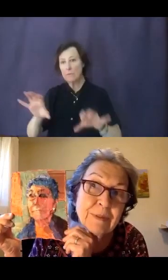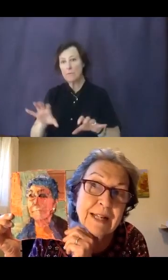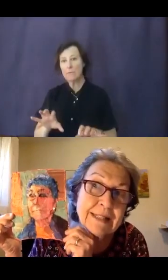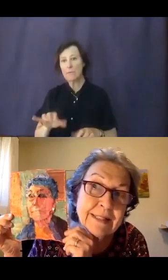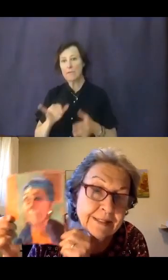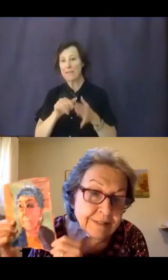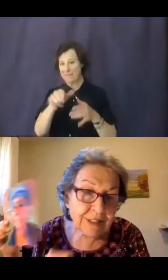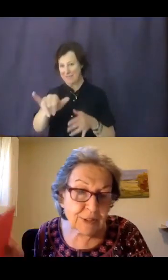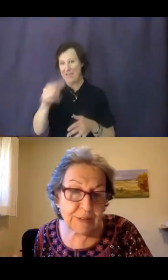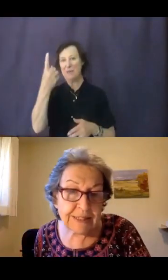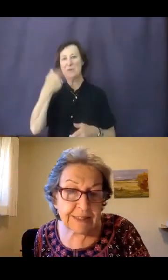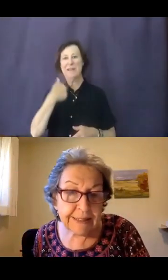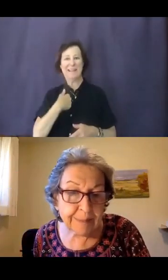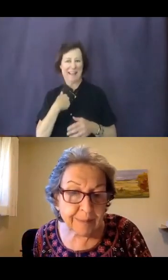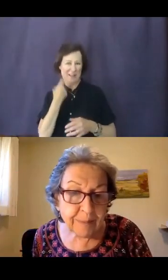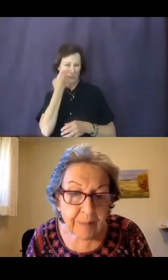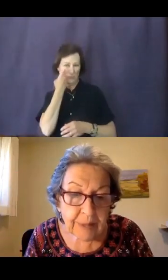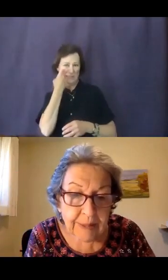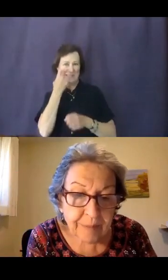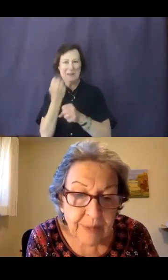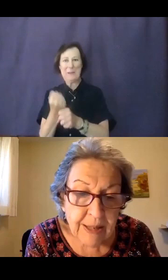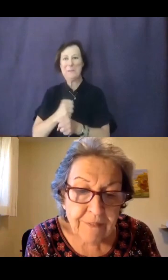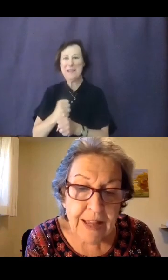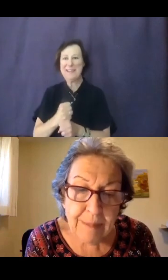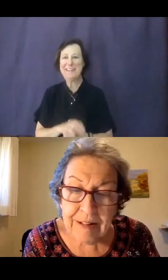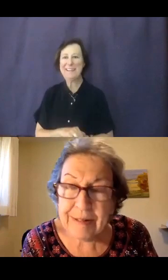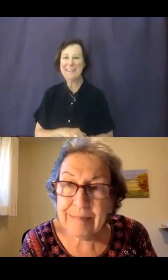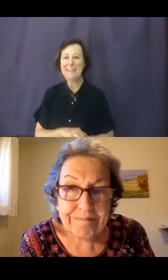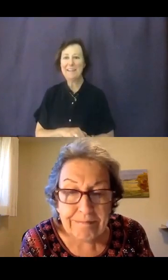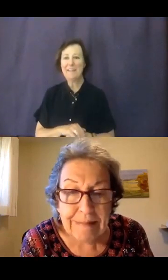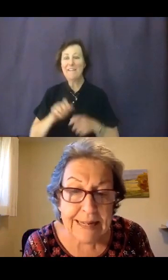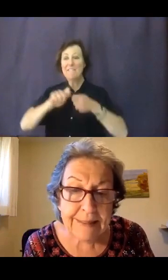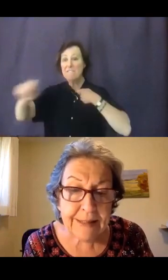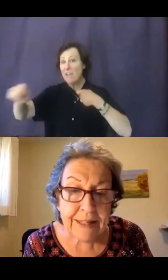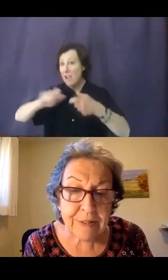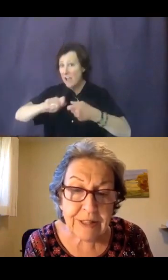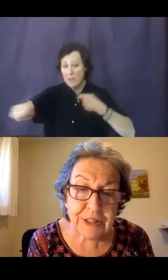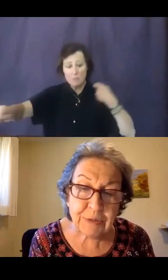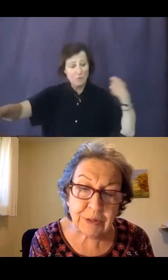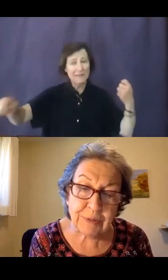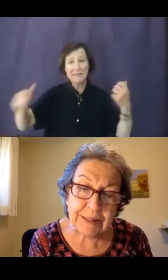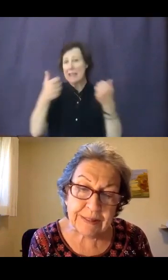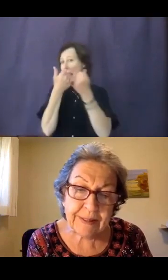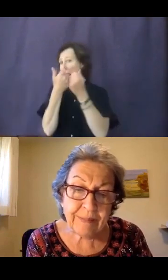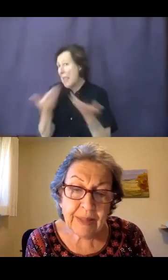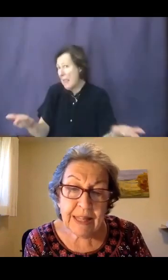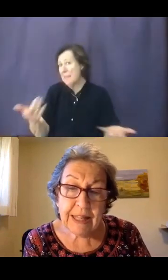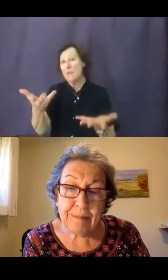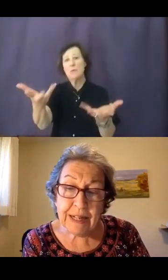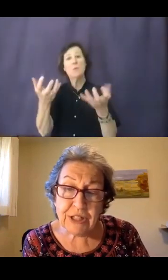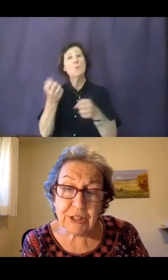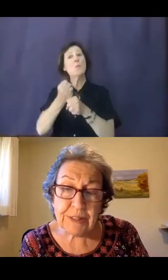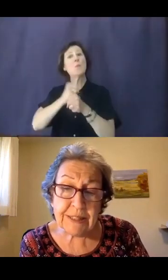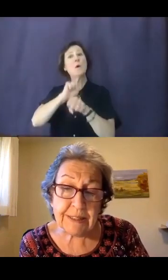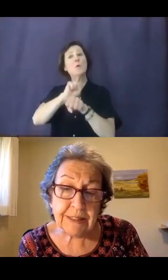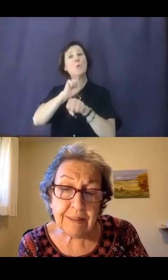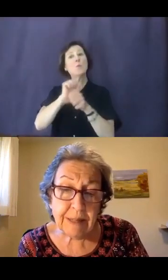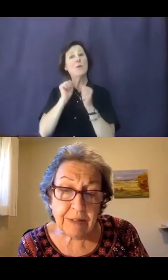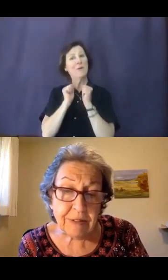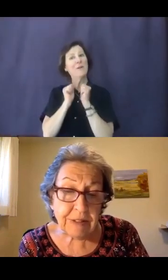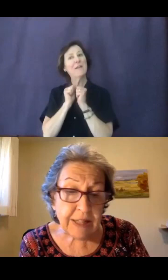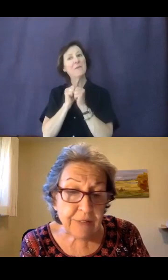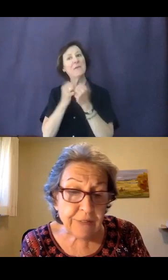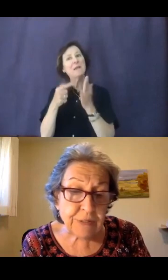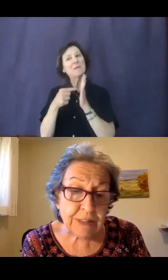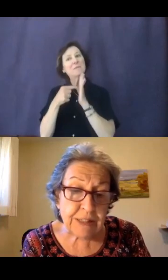That's one I did just recently. Fabric, anything you'd like to work with. It might show us a little about